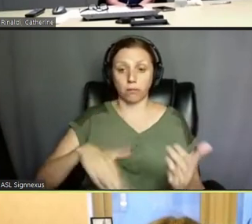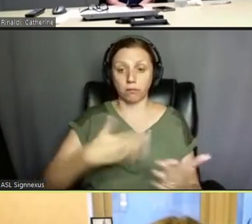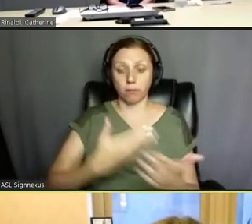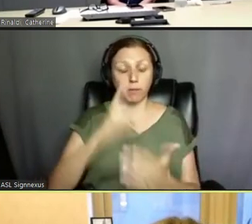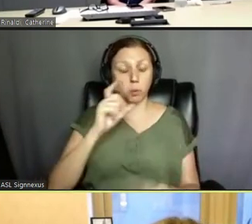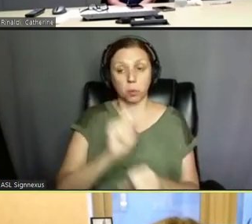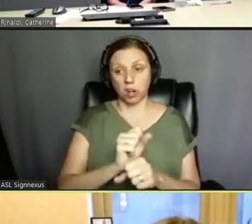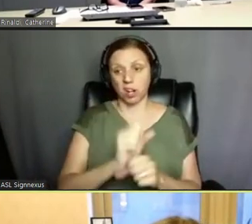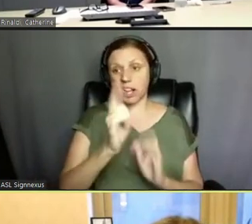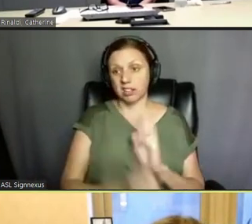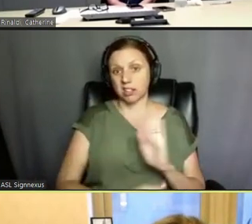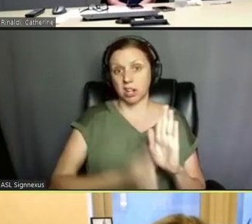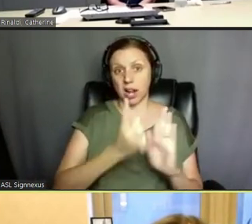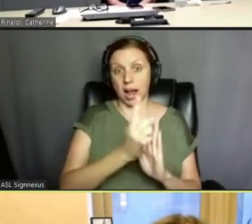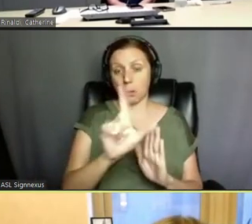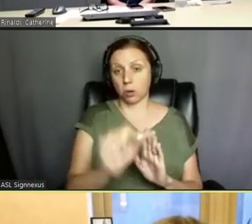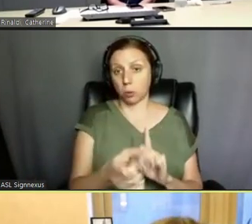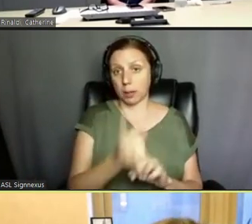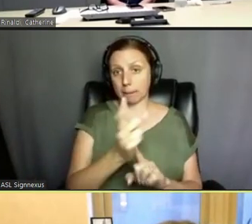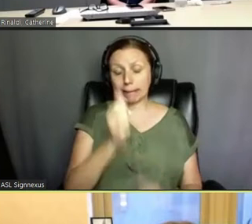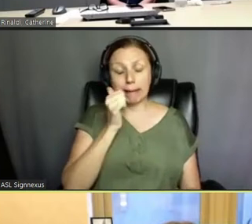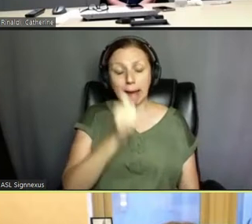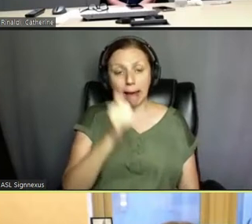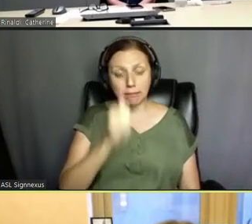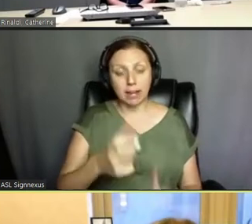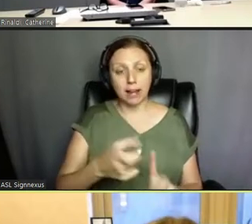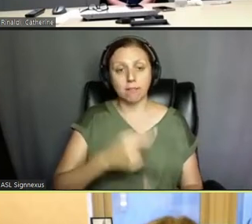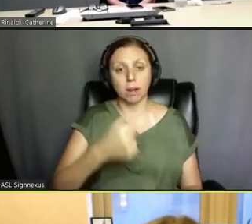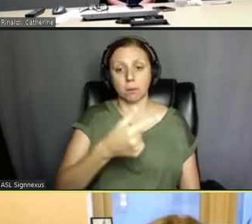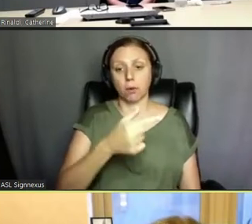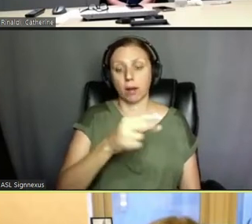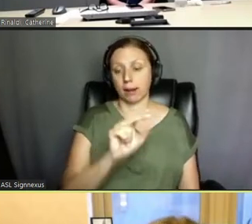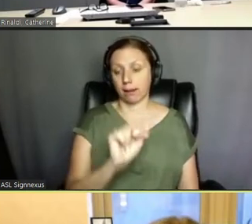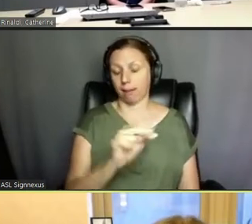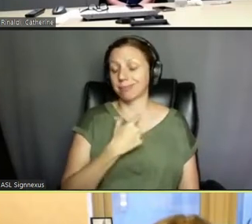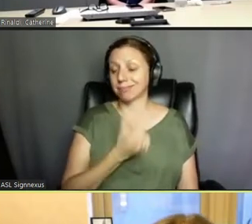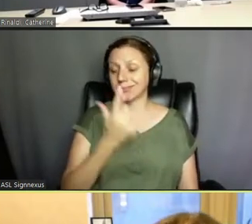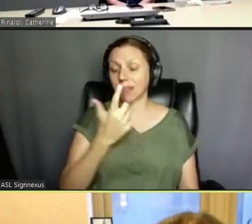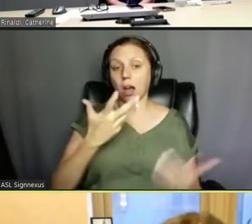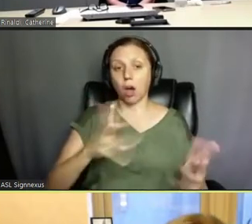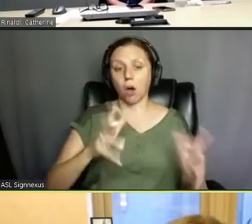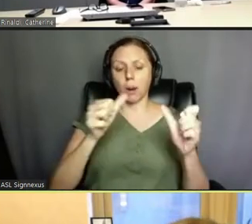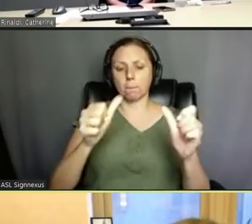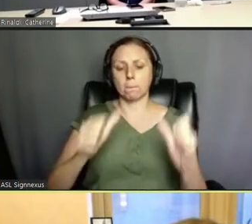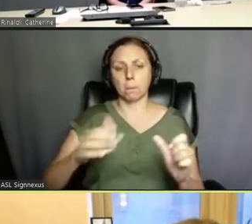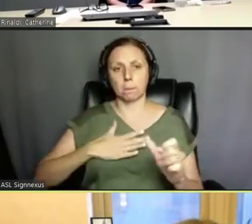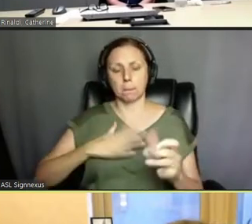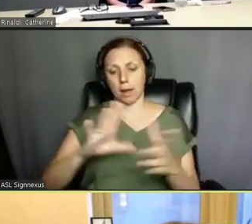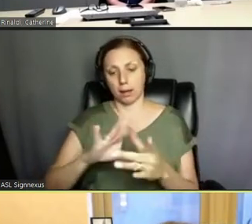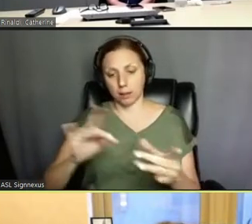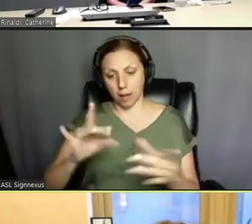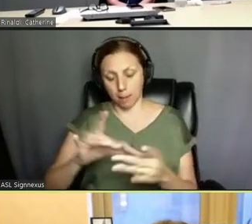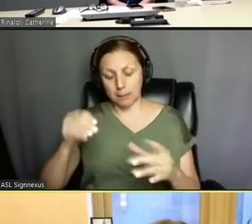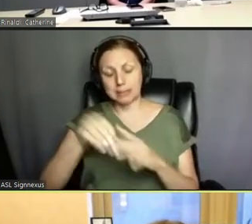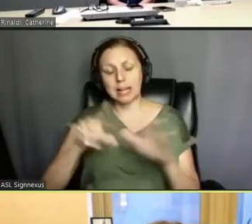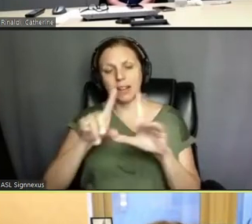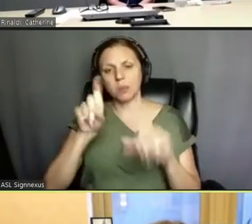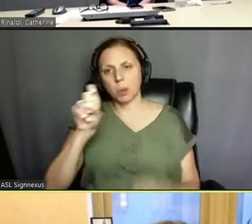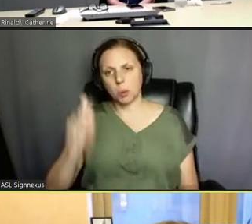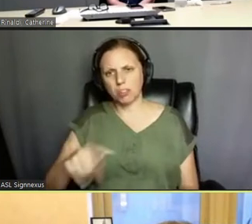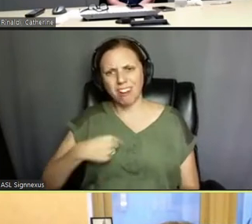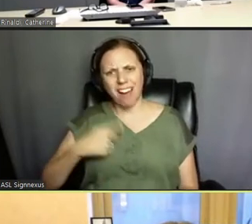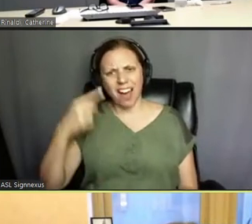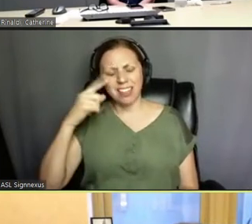me a good hour and 20 minutes every day from Great Neck. I've already posted my comments and a question. I think that